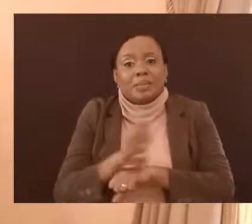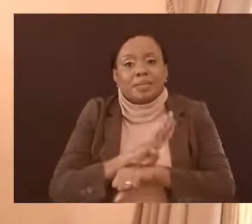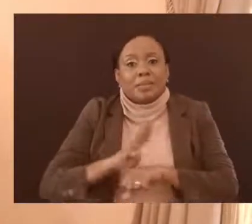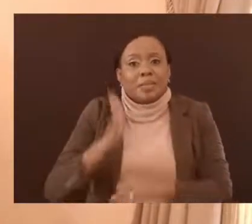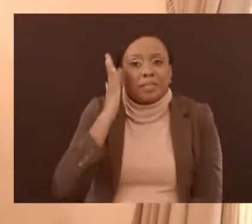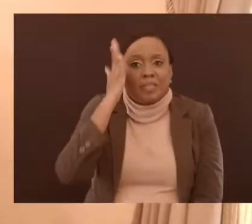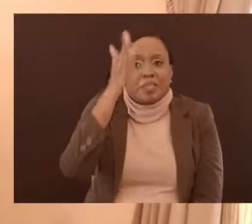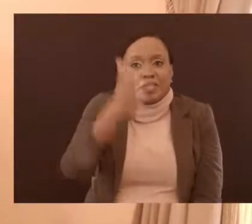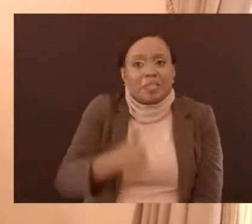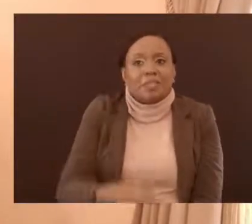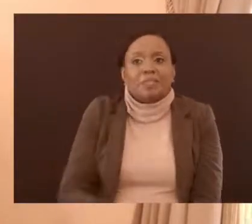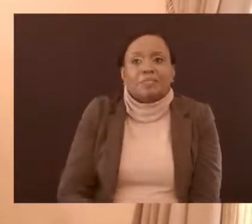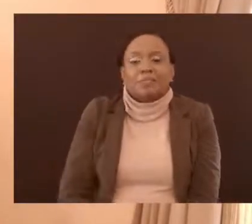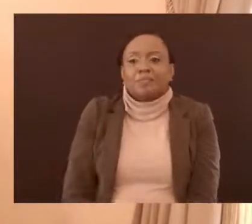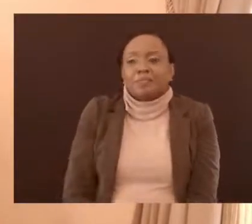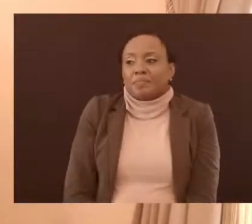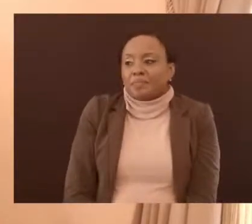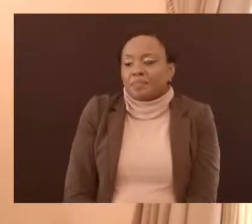the future.